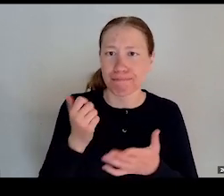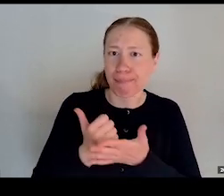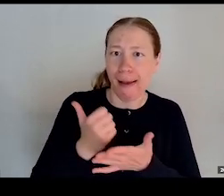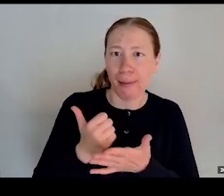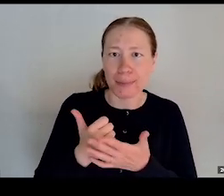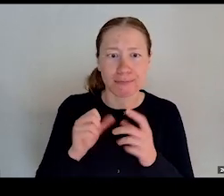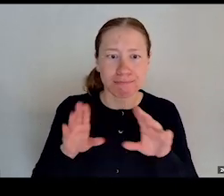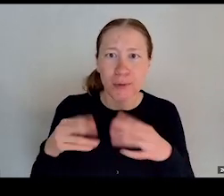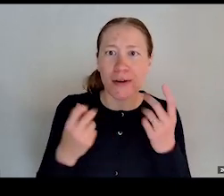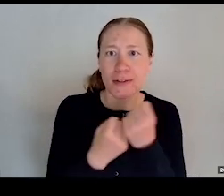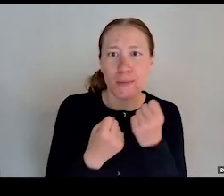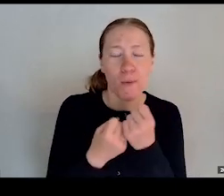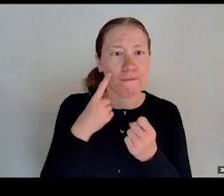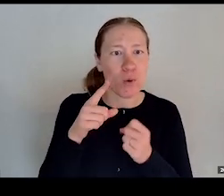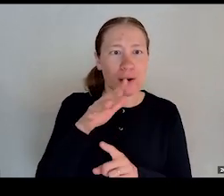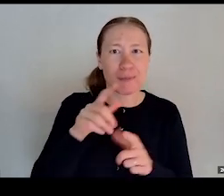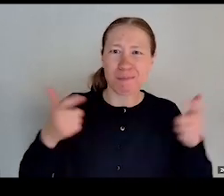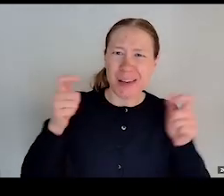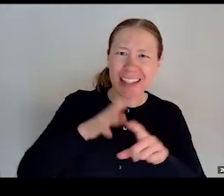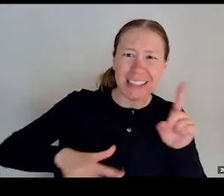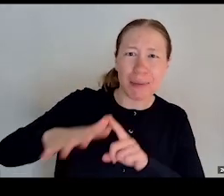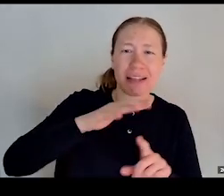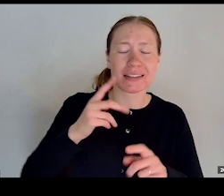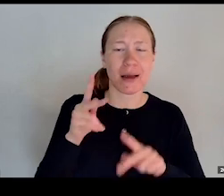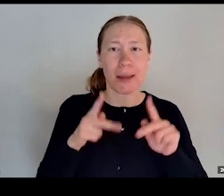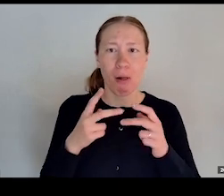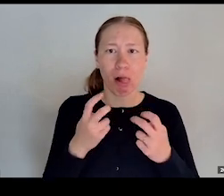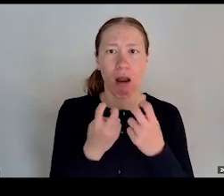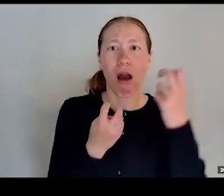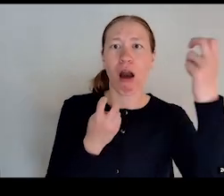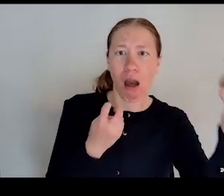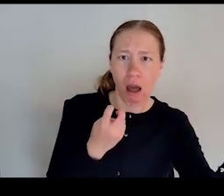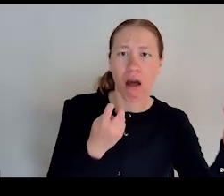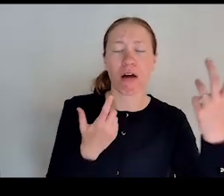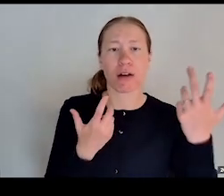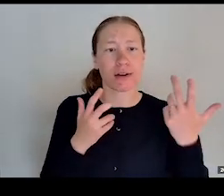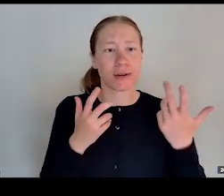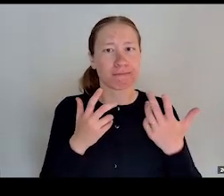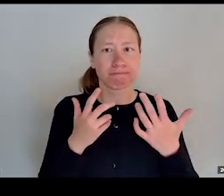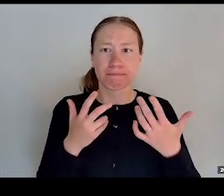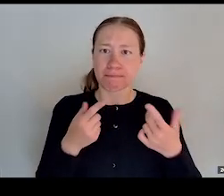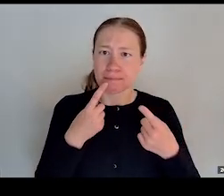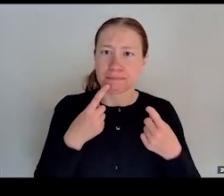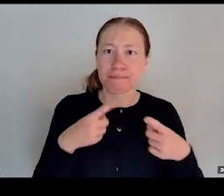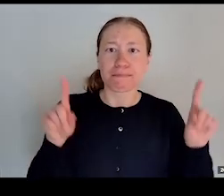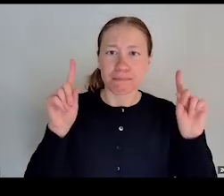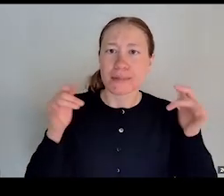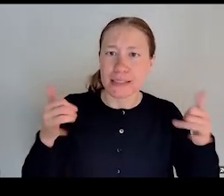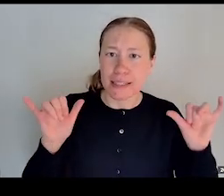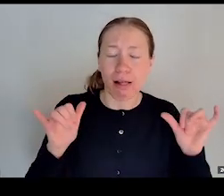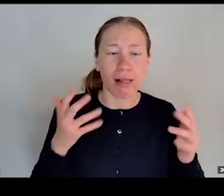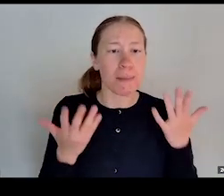for when you have a larger space and individuals are further away from the speaker, if there's more audio